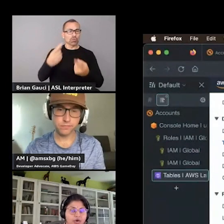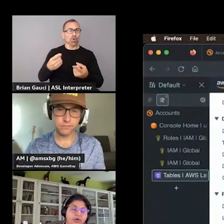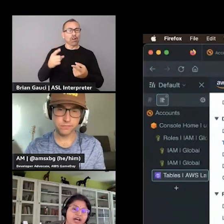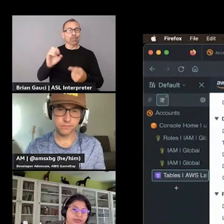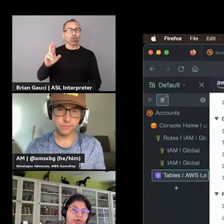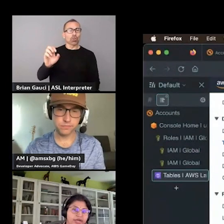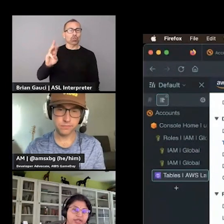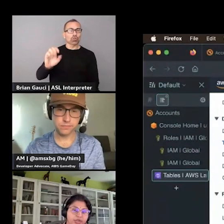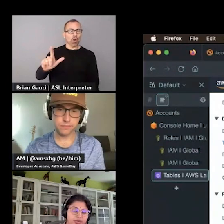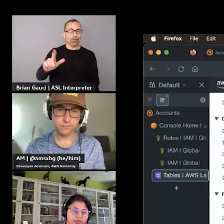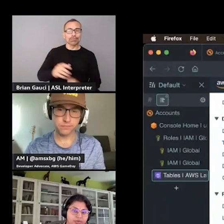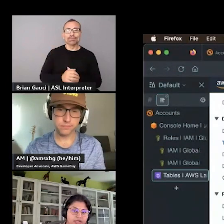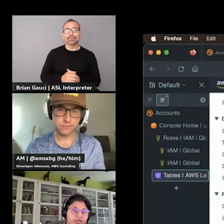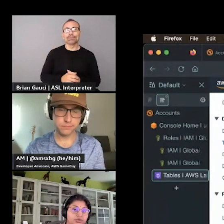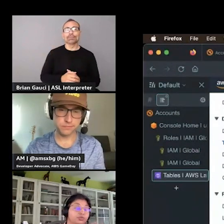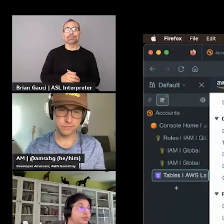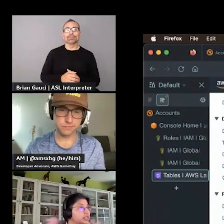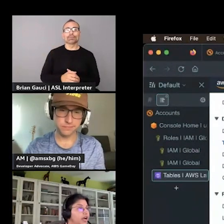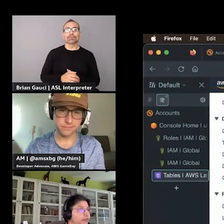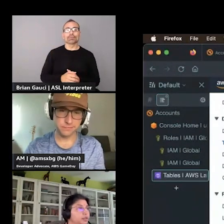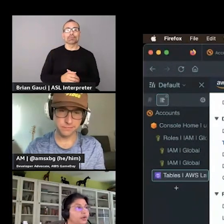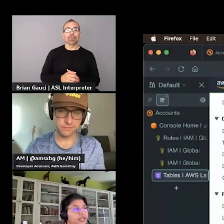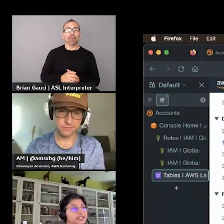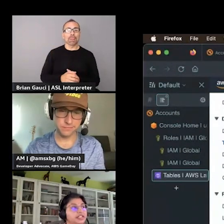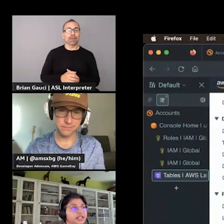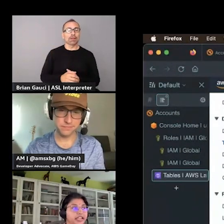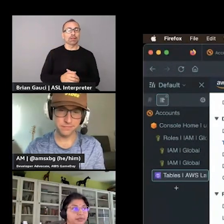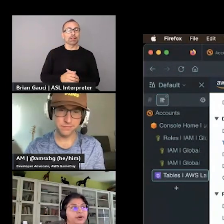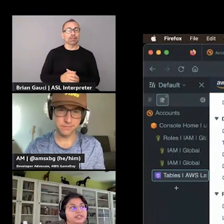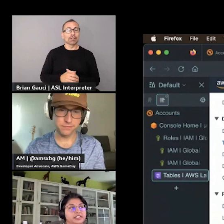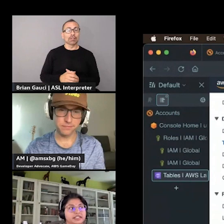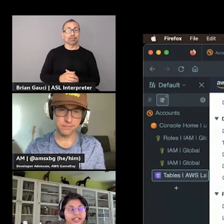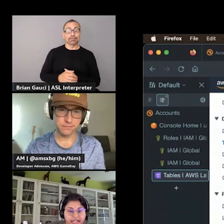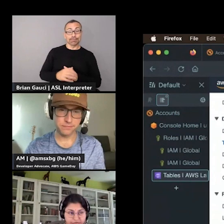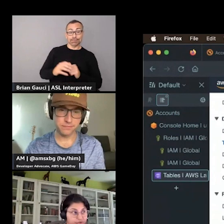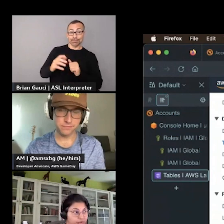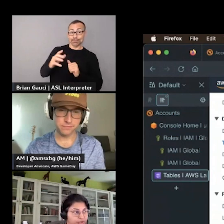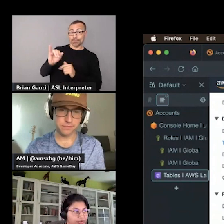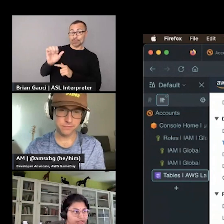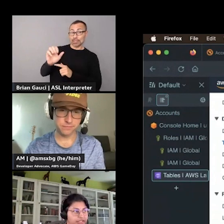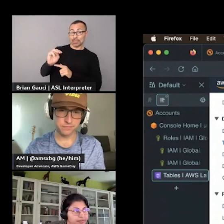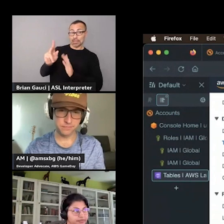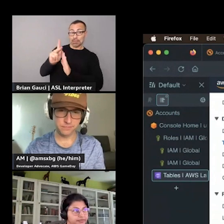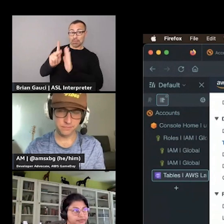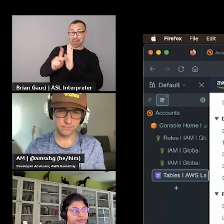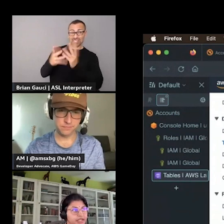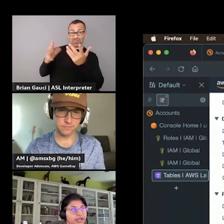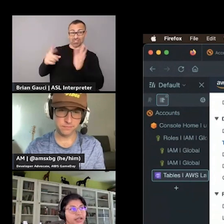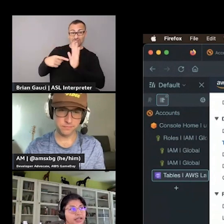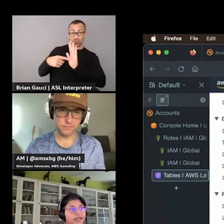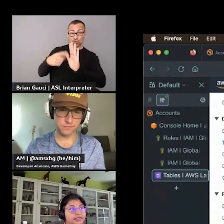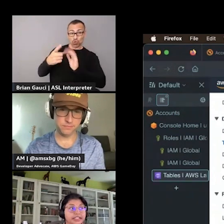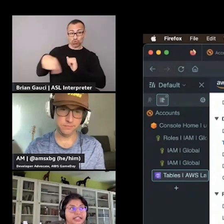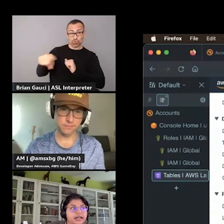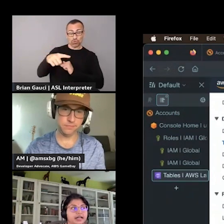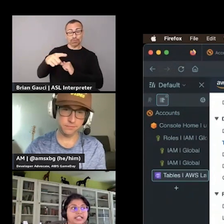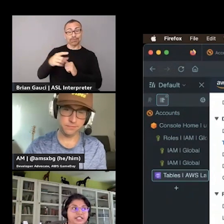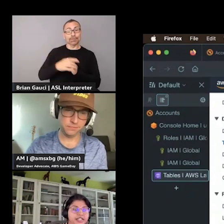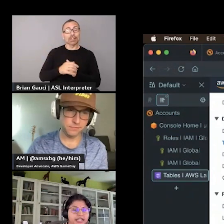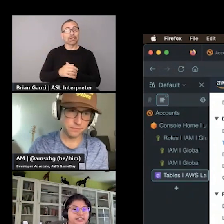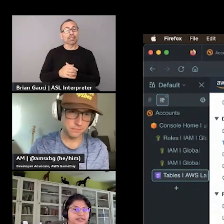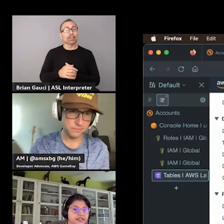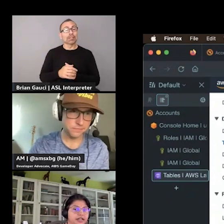see how I am going to. So with the policies, IAM policies that I have shown you already, the